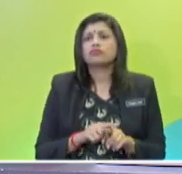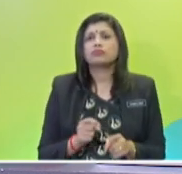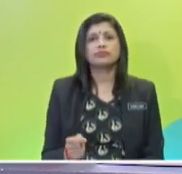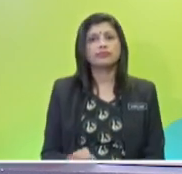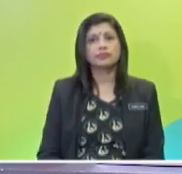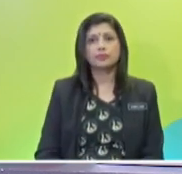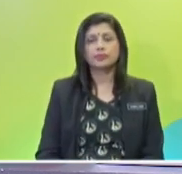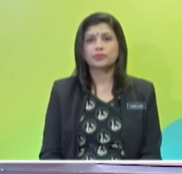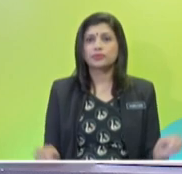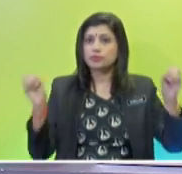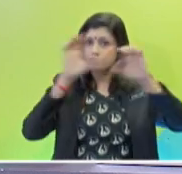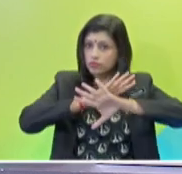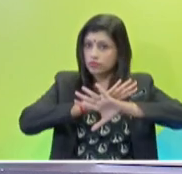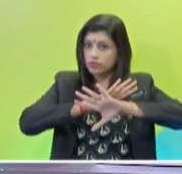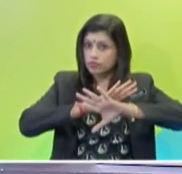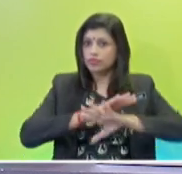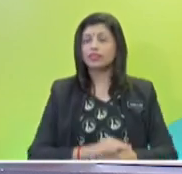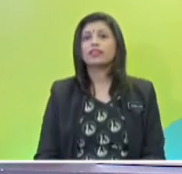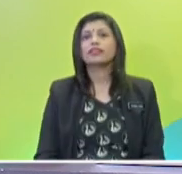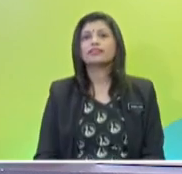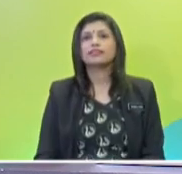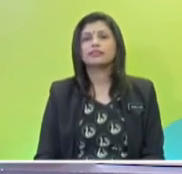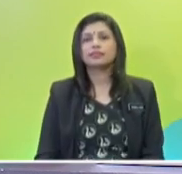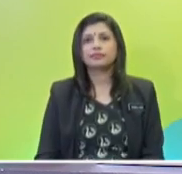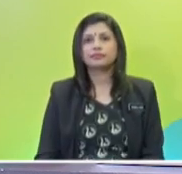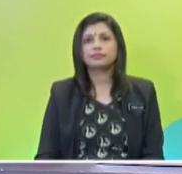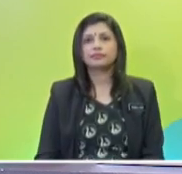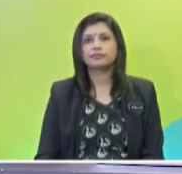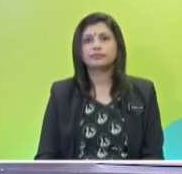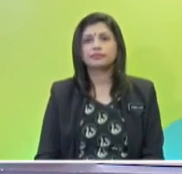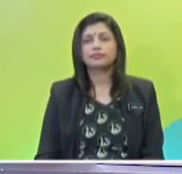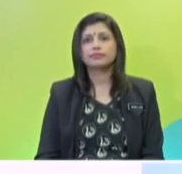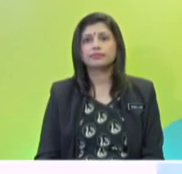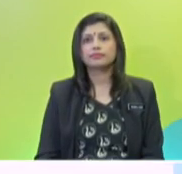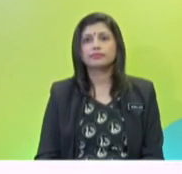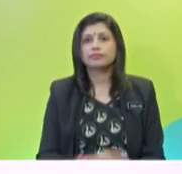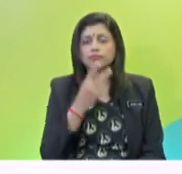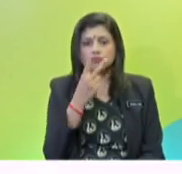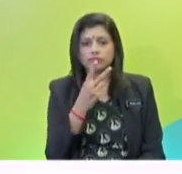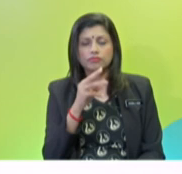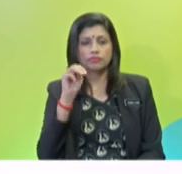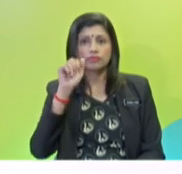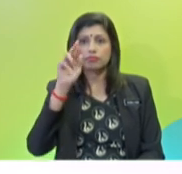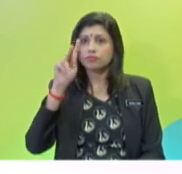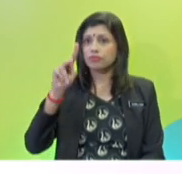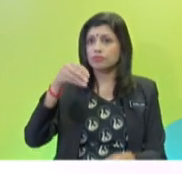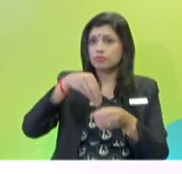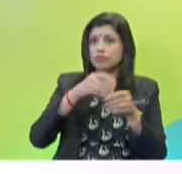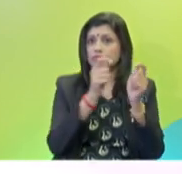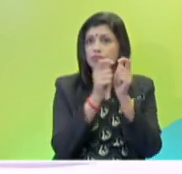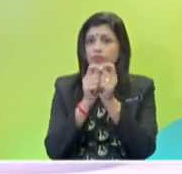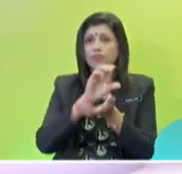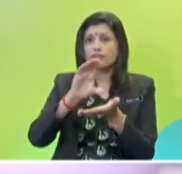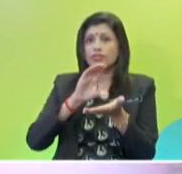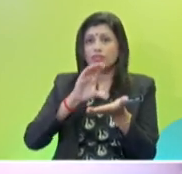Whoosh! Clunk! Mark opened his eyes and he was in the town center, but everything looked different. All around him were